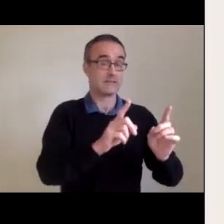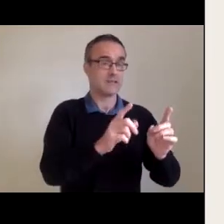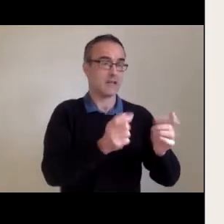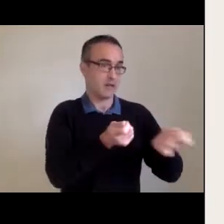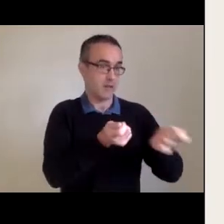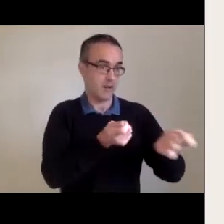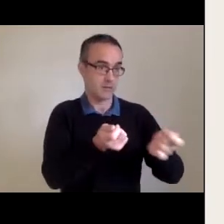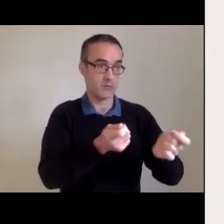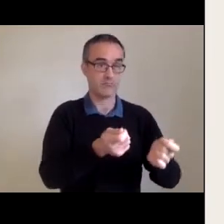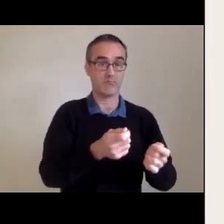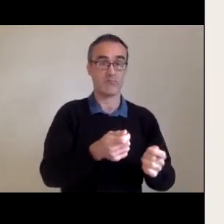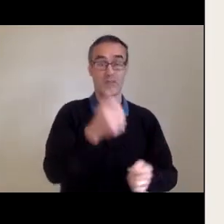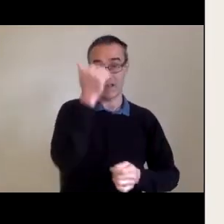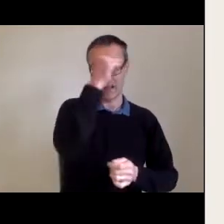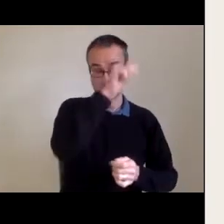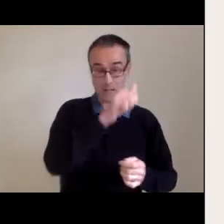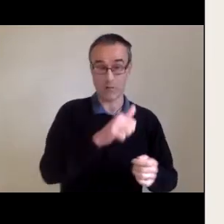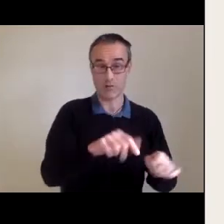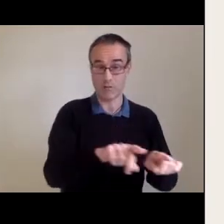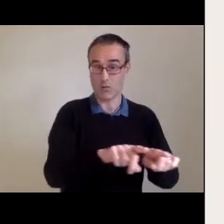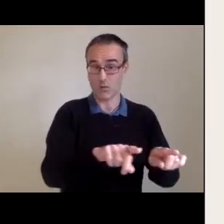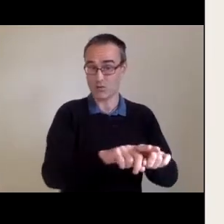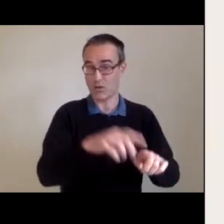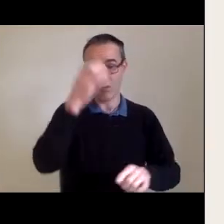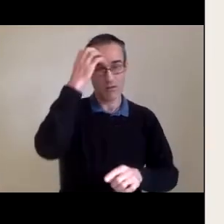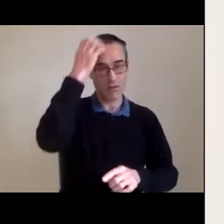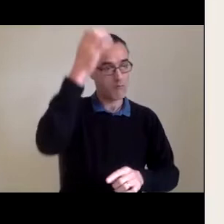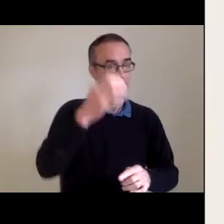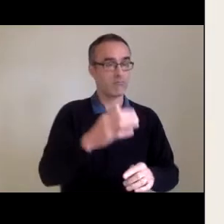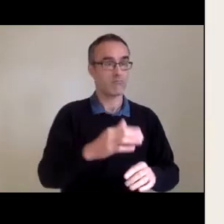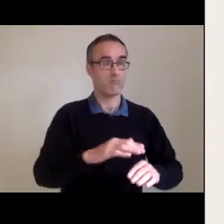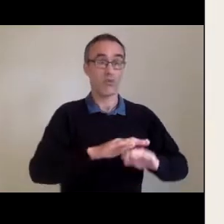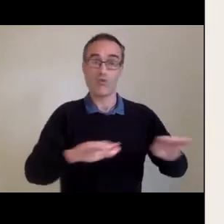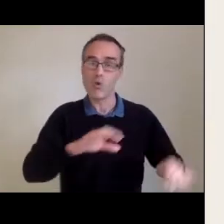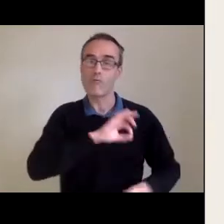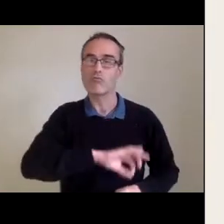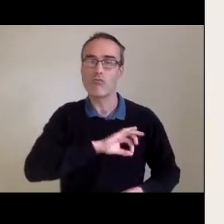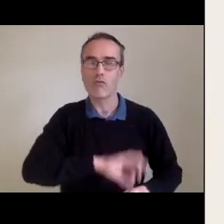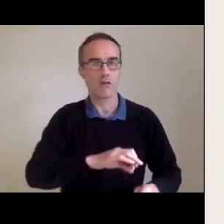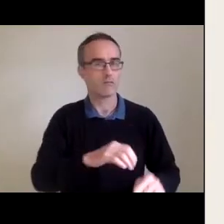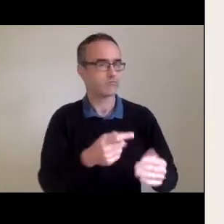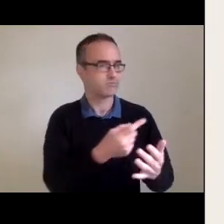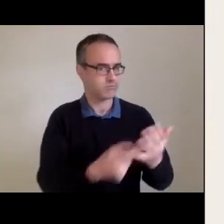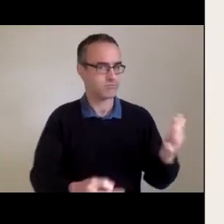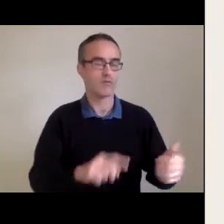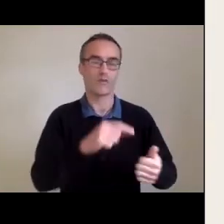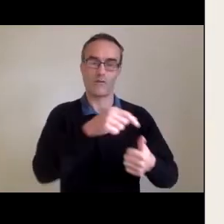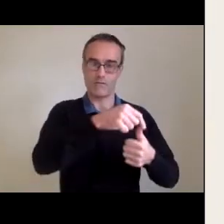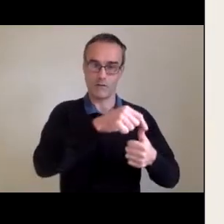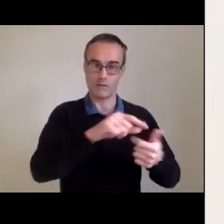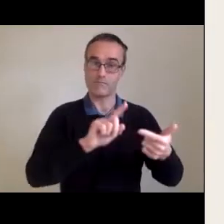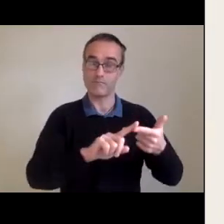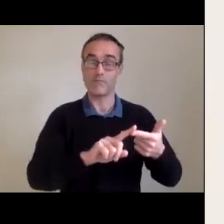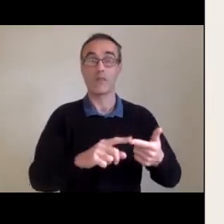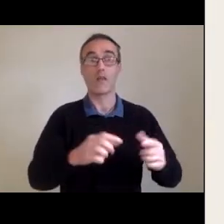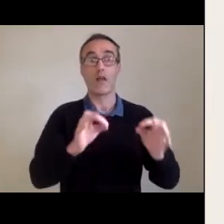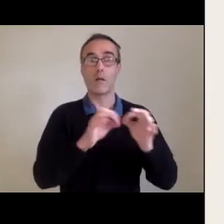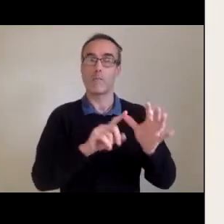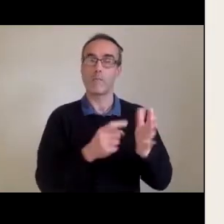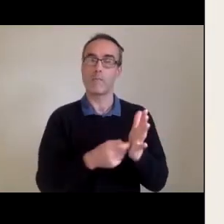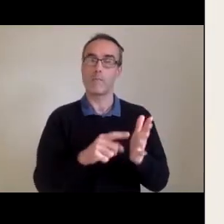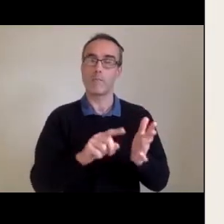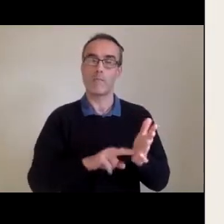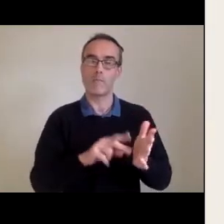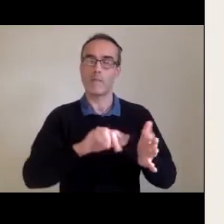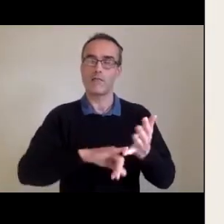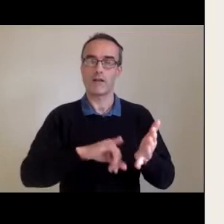government, SME, and industry not-for-profits. And Vicki will be joining us first. And then we have a message from Baroness Scotland of Asthall. She